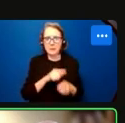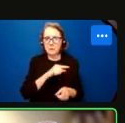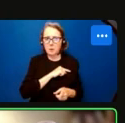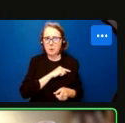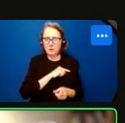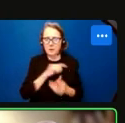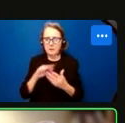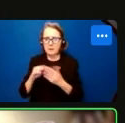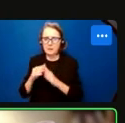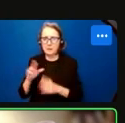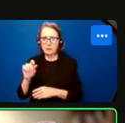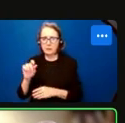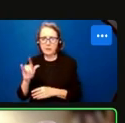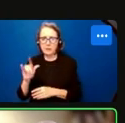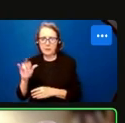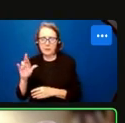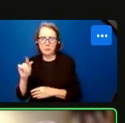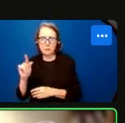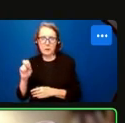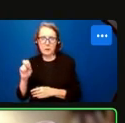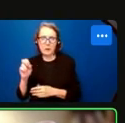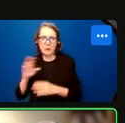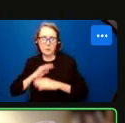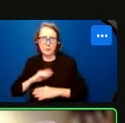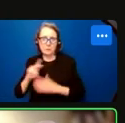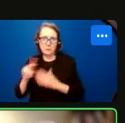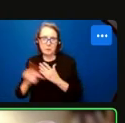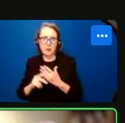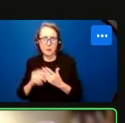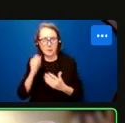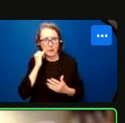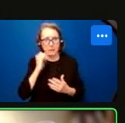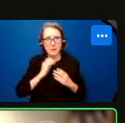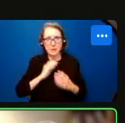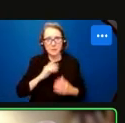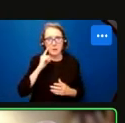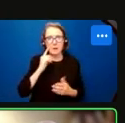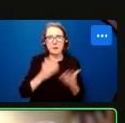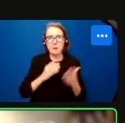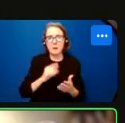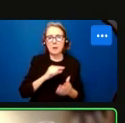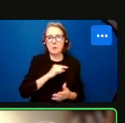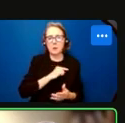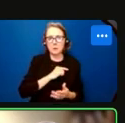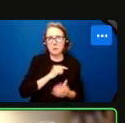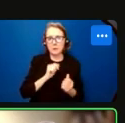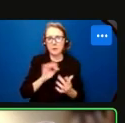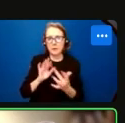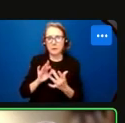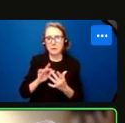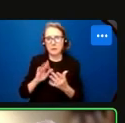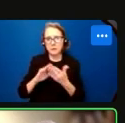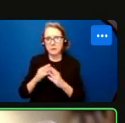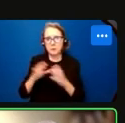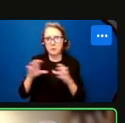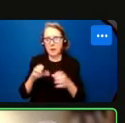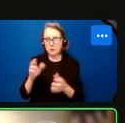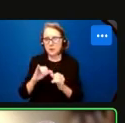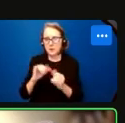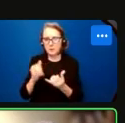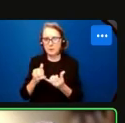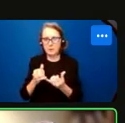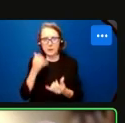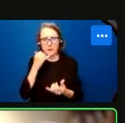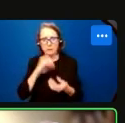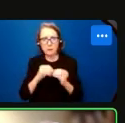city's utility rate relief program. And if customers think they might qualify, they can contact the Community Action Agency at the number